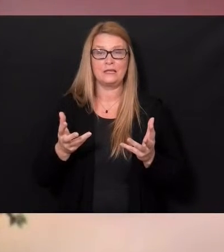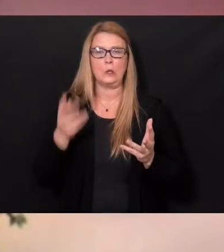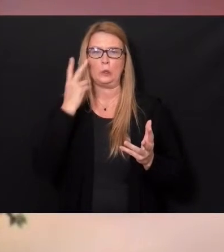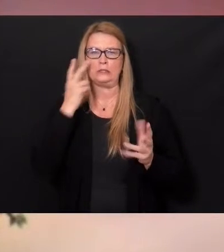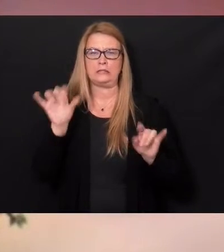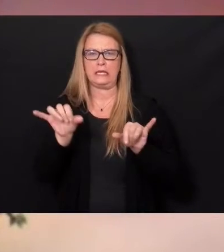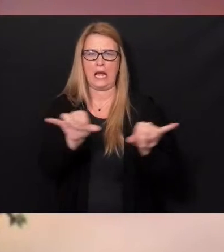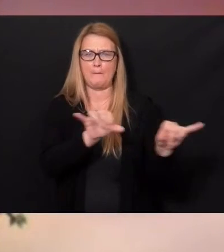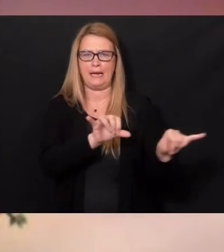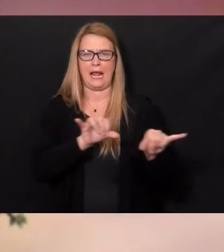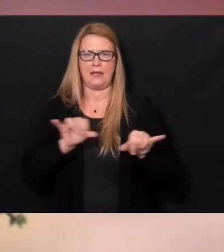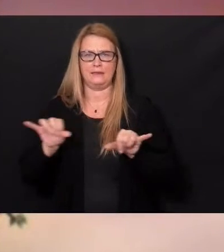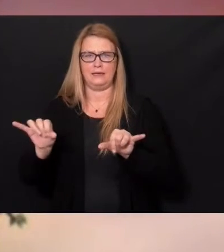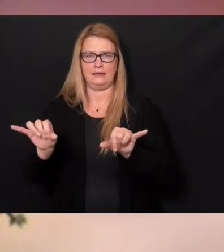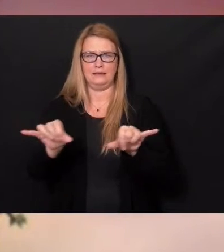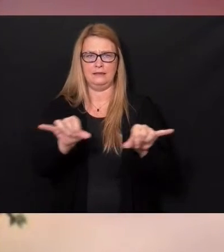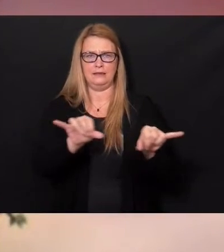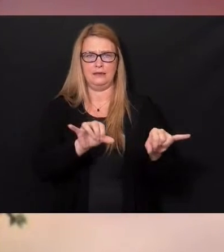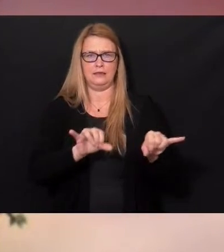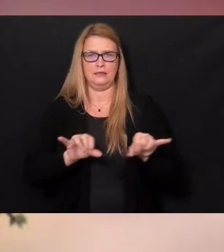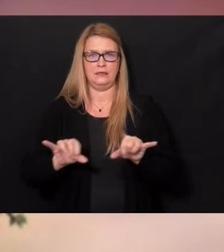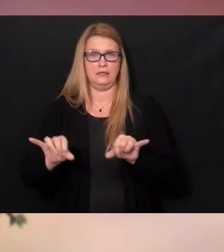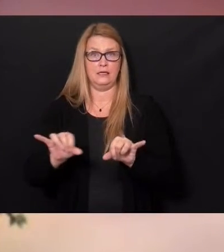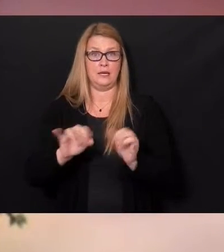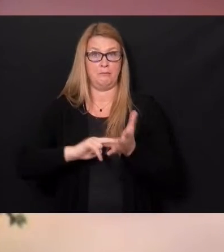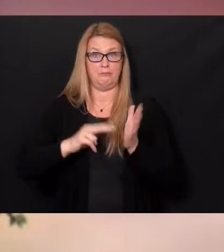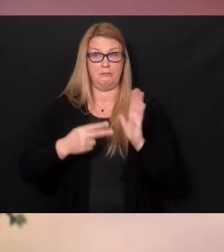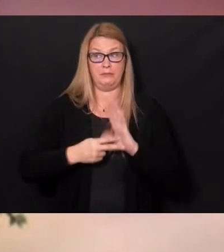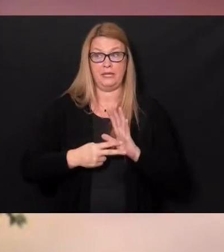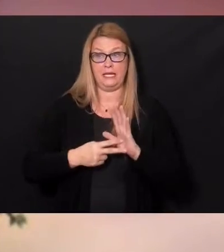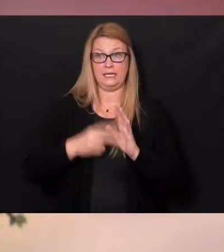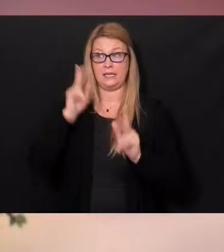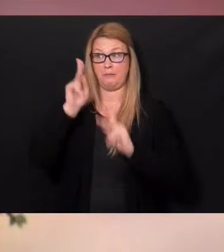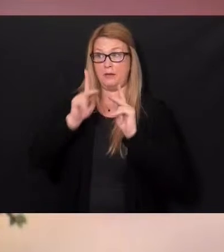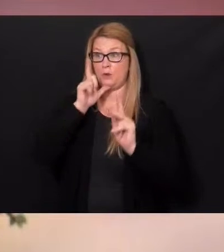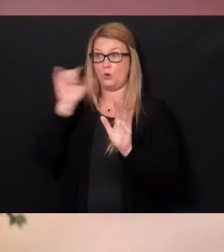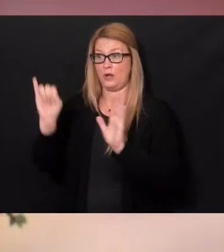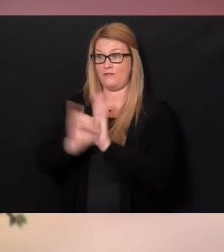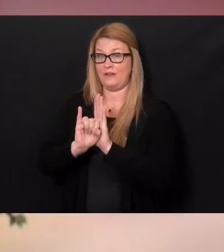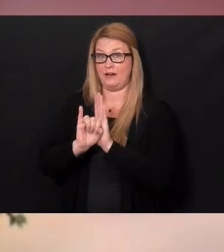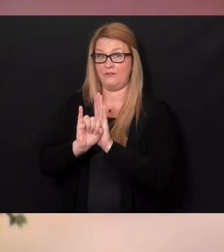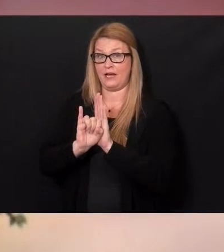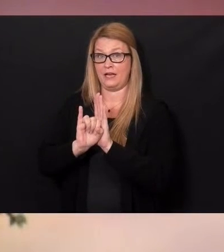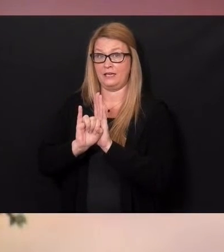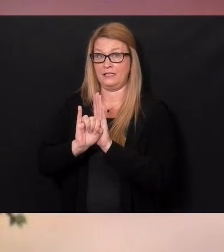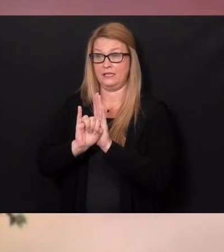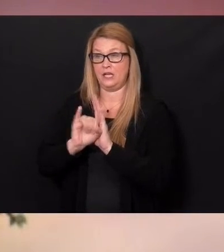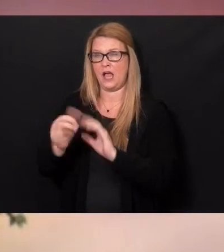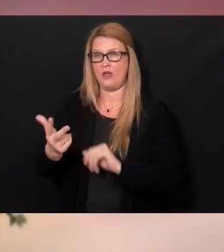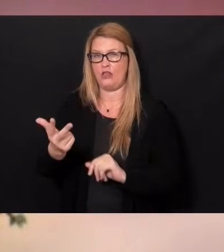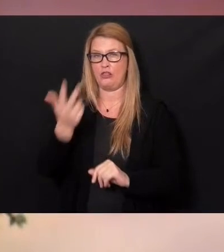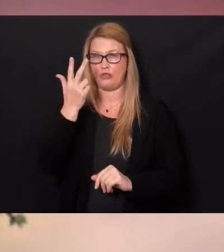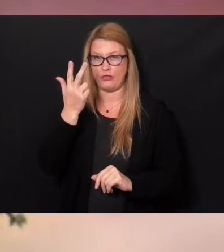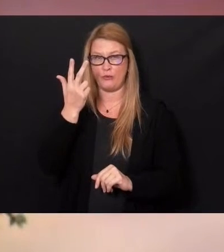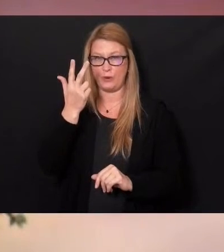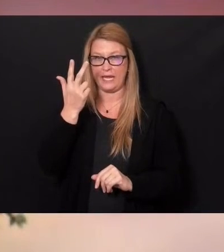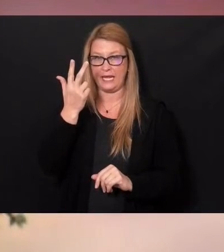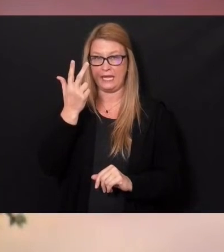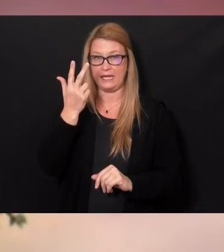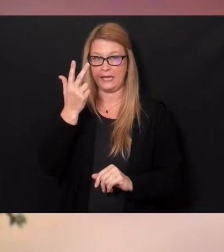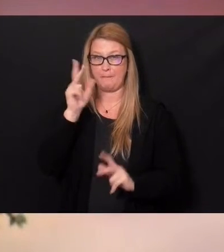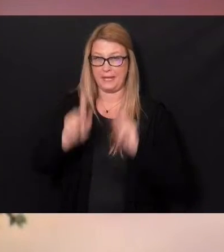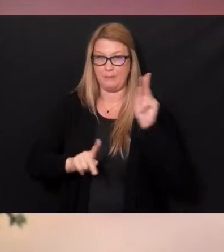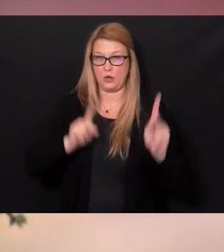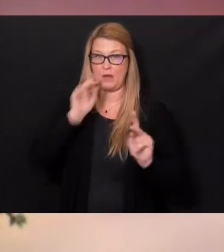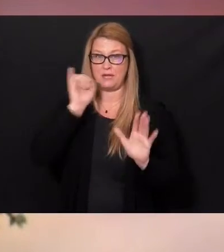to the individuals that have been identified, which is 3. And it doesn't